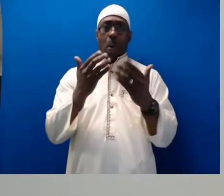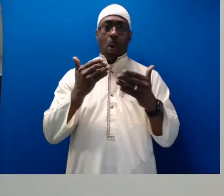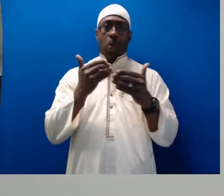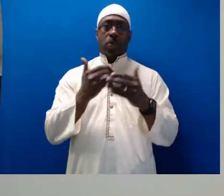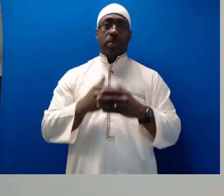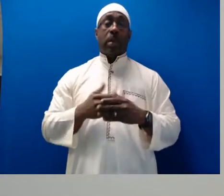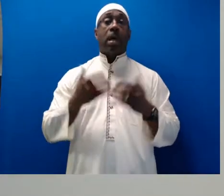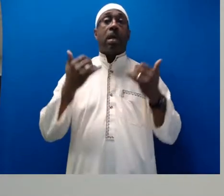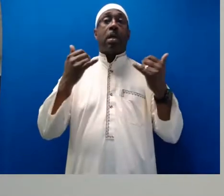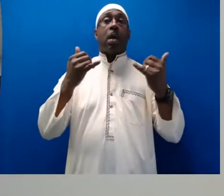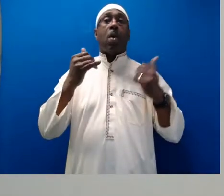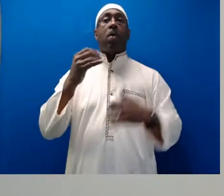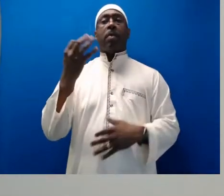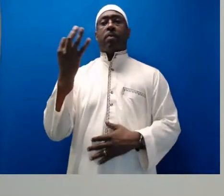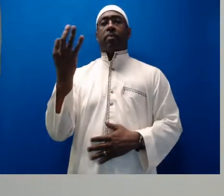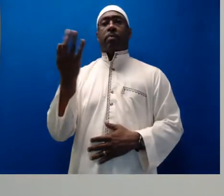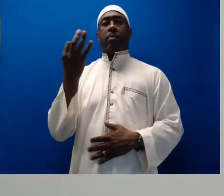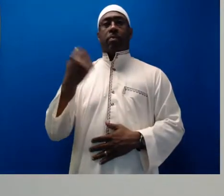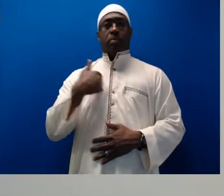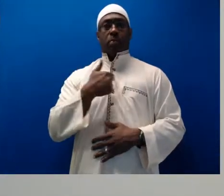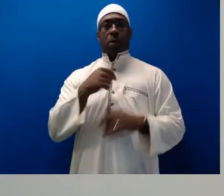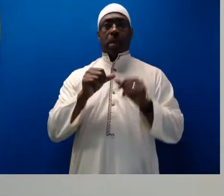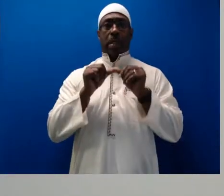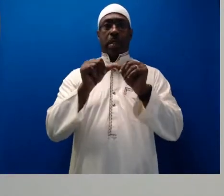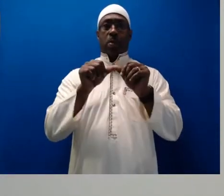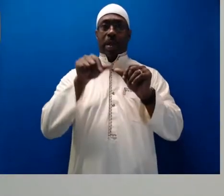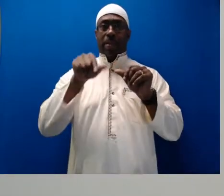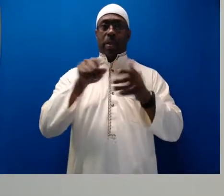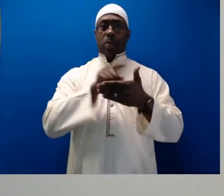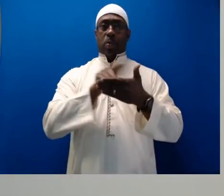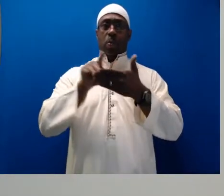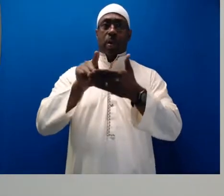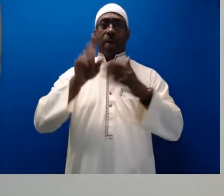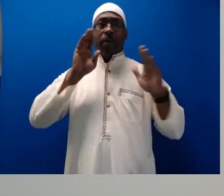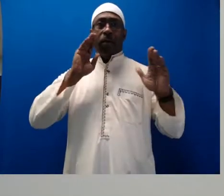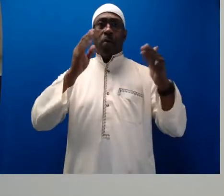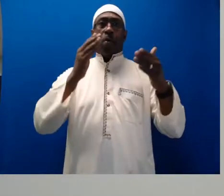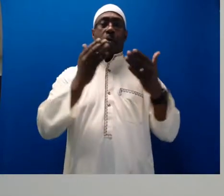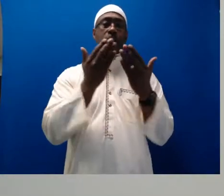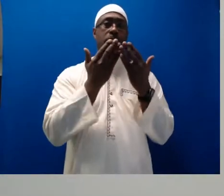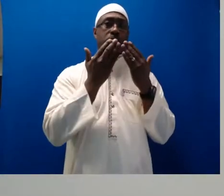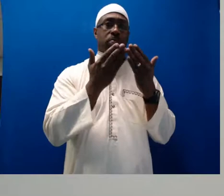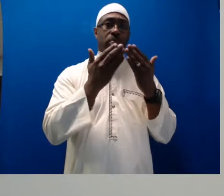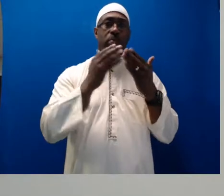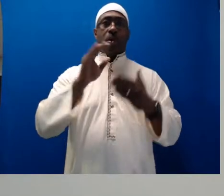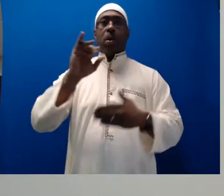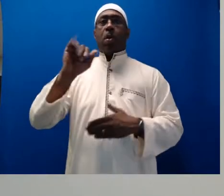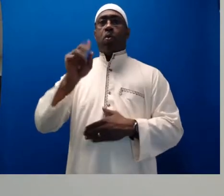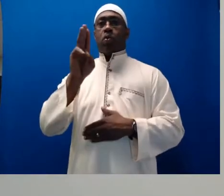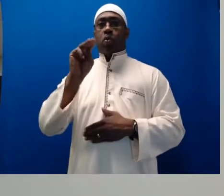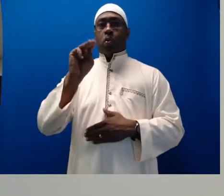Jama'ah, as we continue this week, focusing on Salat al-Jumu'ah, on Yawm al-Jumu'ah,